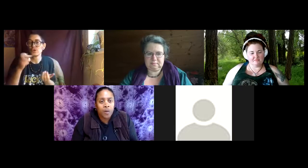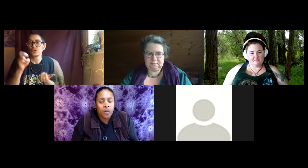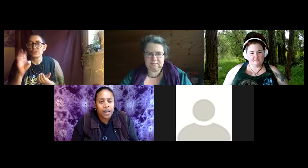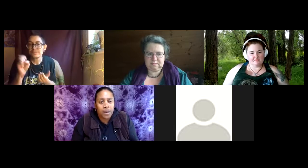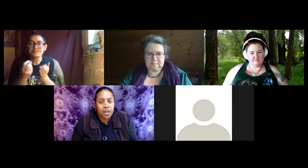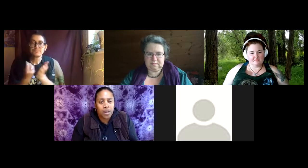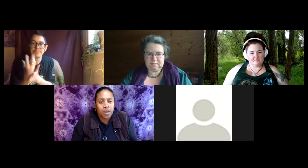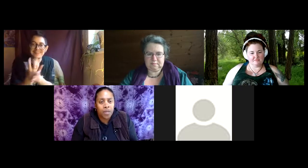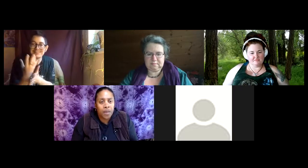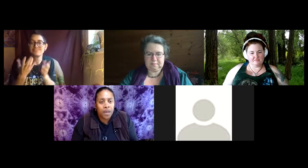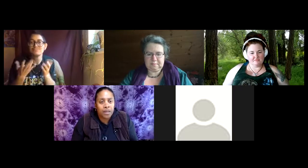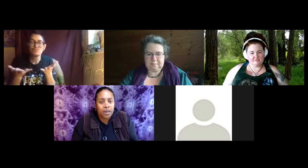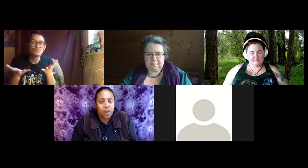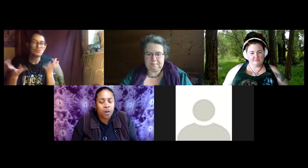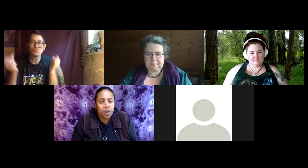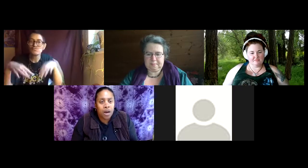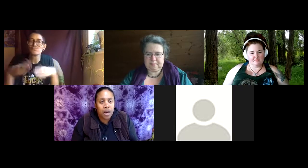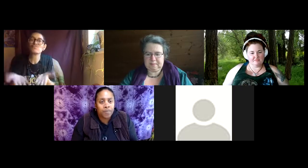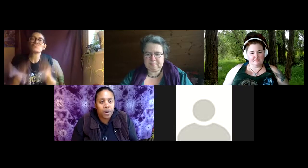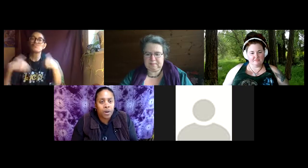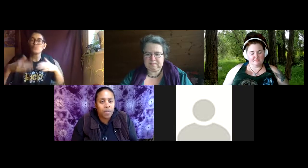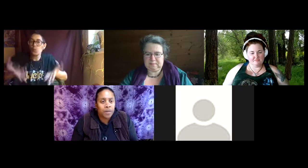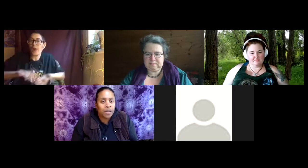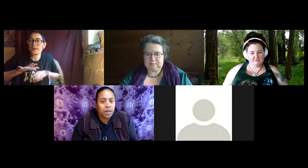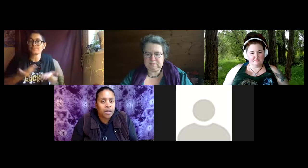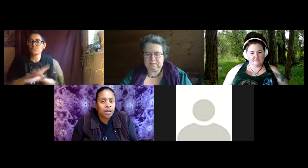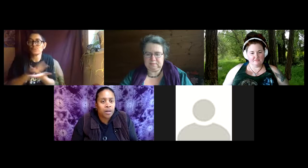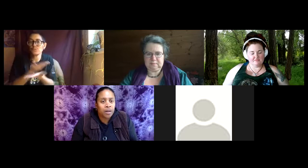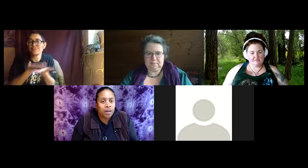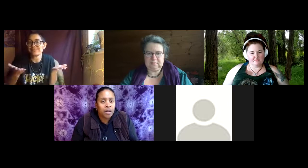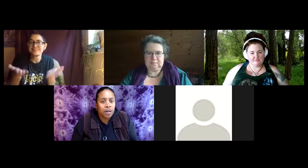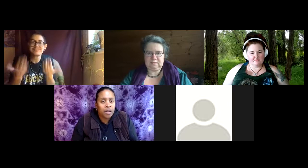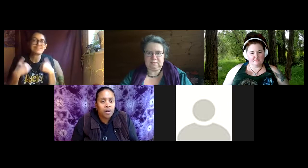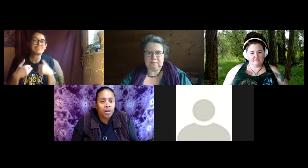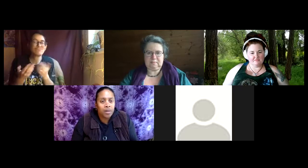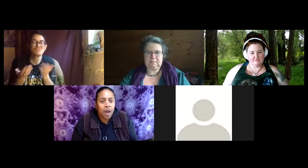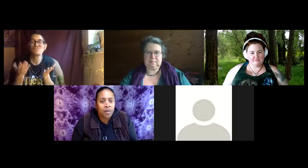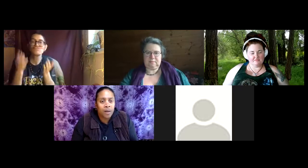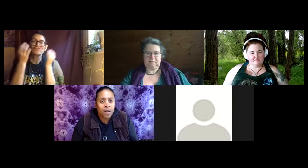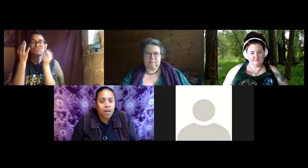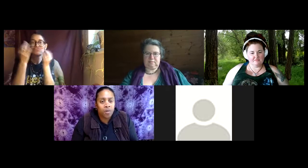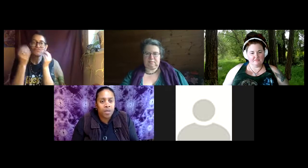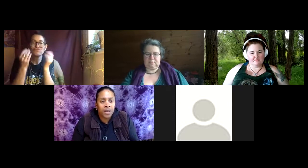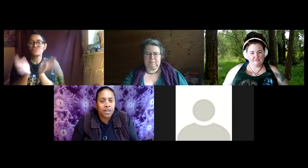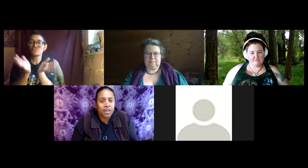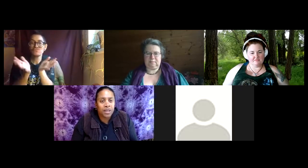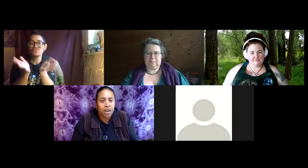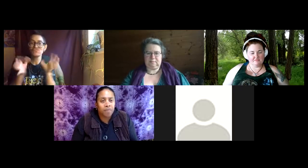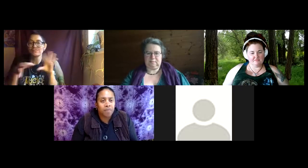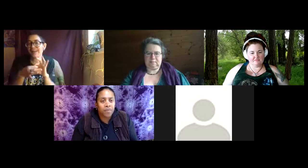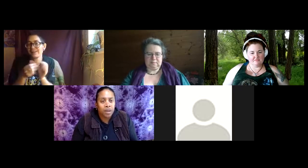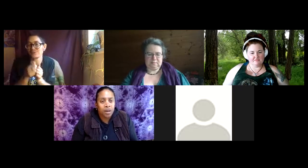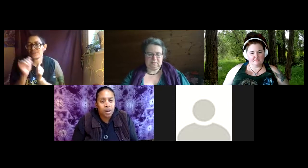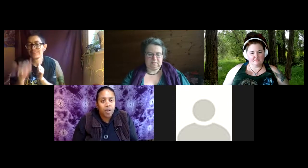know, we'll welcome in the new things, you know, herbs, and, you know, just to kind of welcome in new things at this